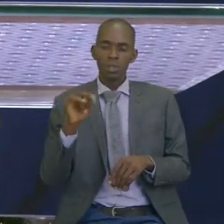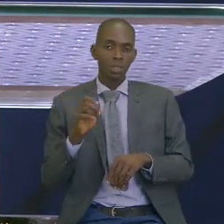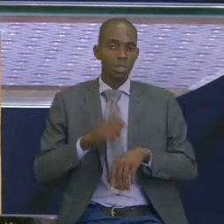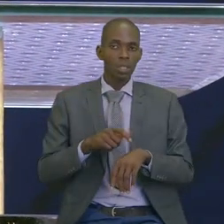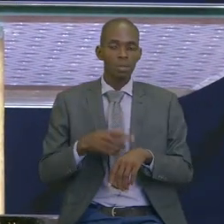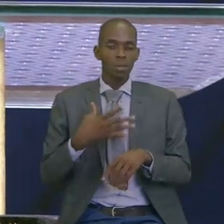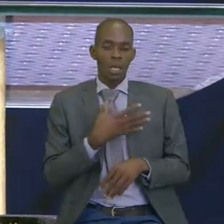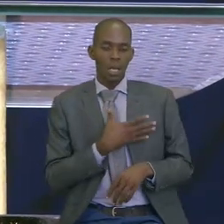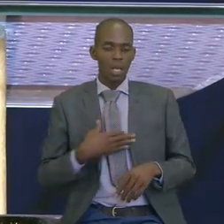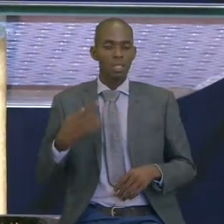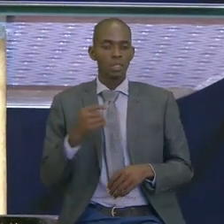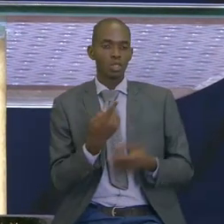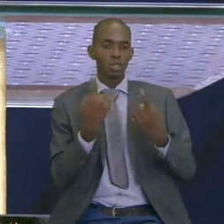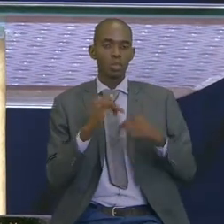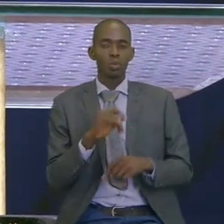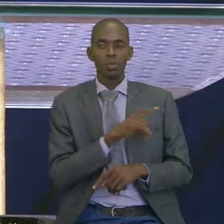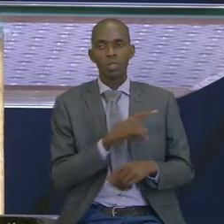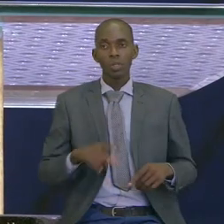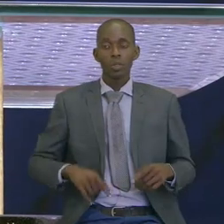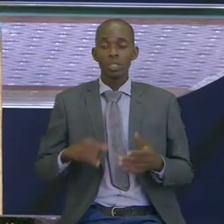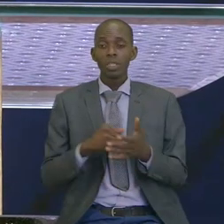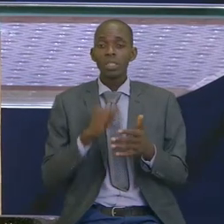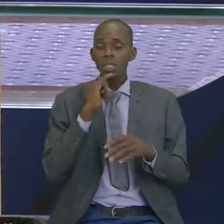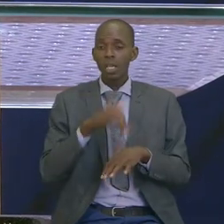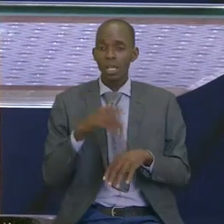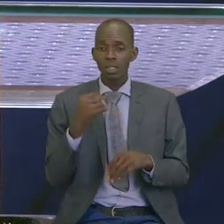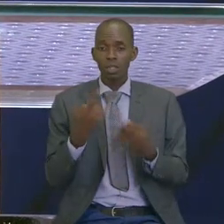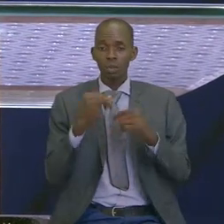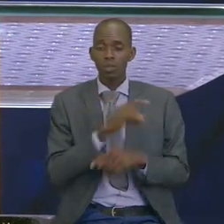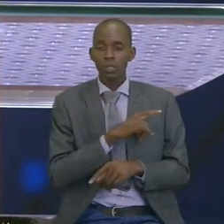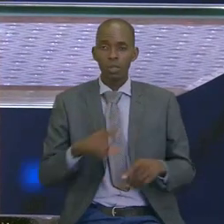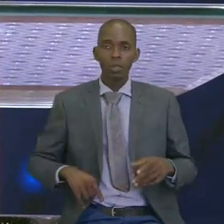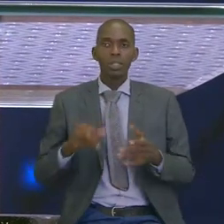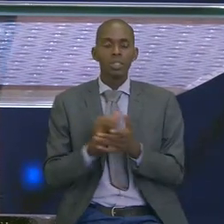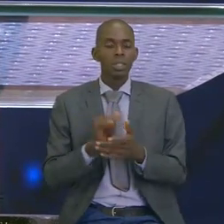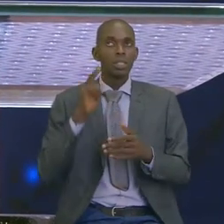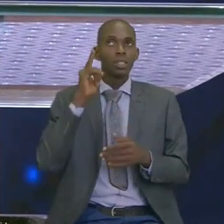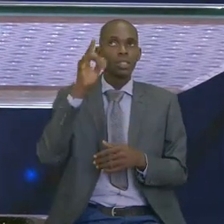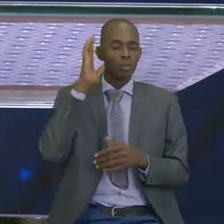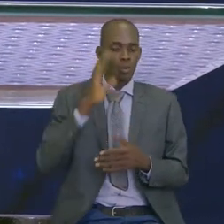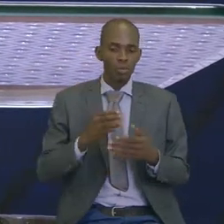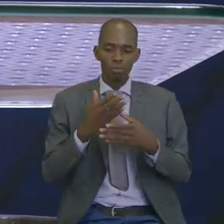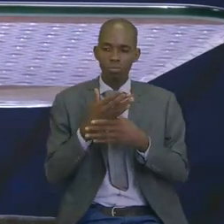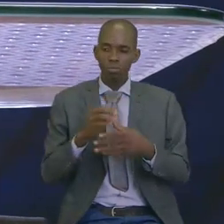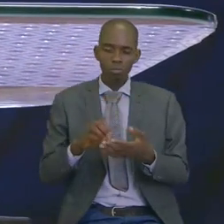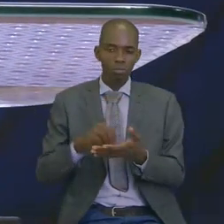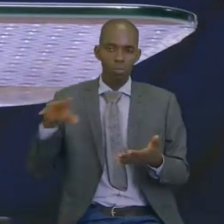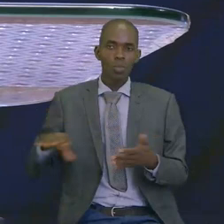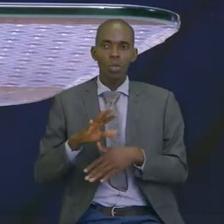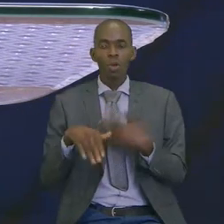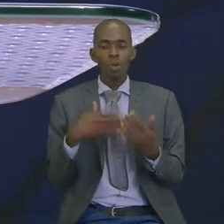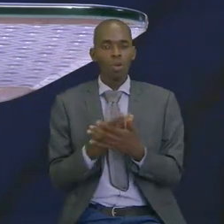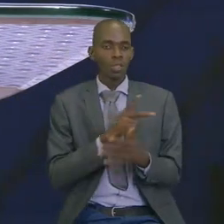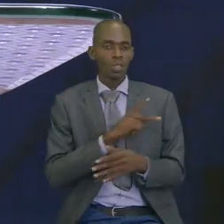the Lord. It's at the coming of the Lord that He will displace all the kingdoms of the earth. And so the